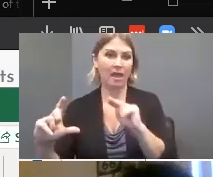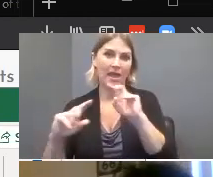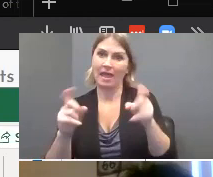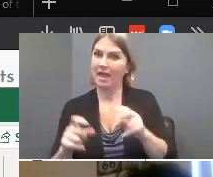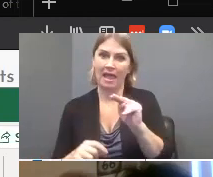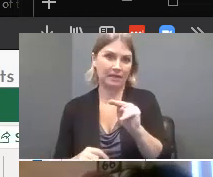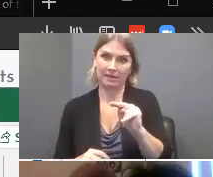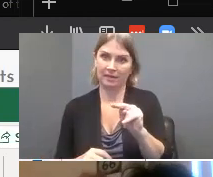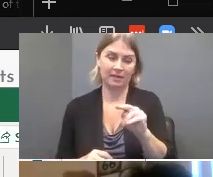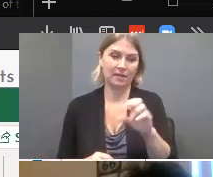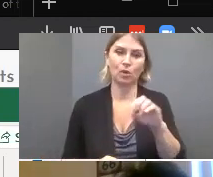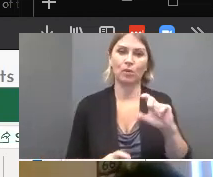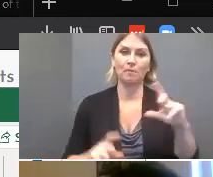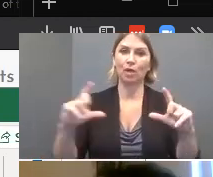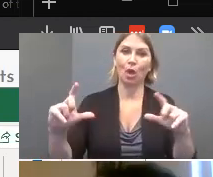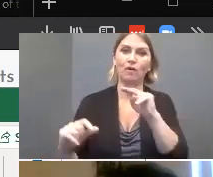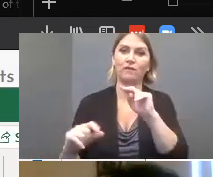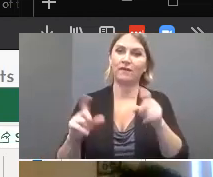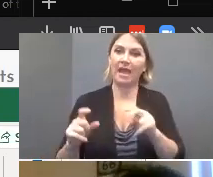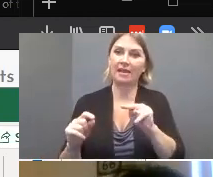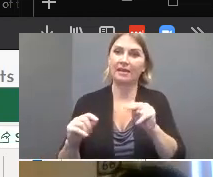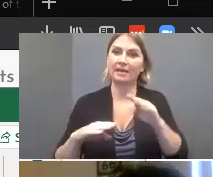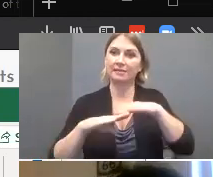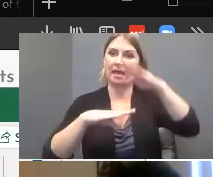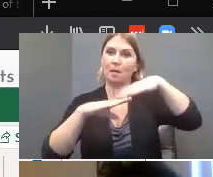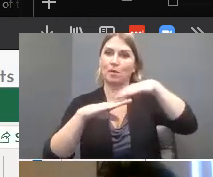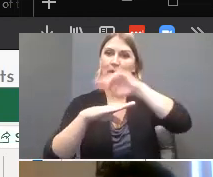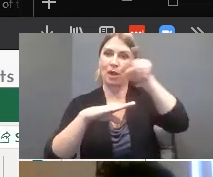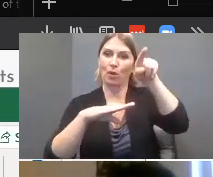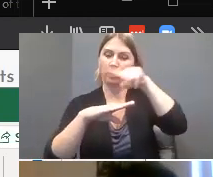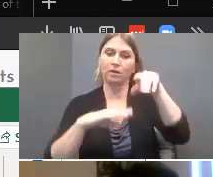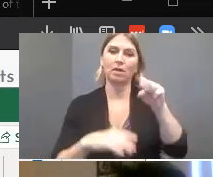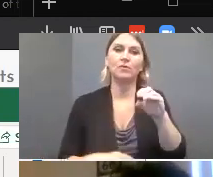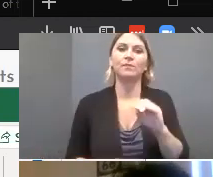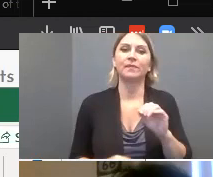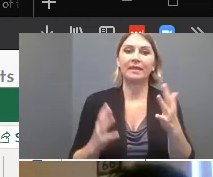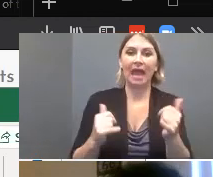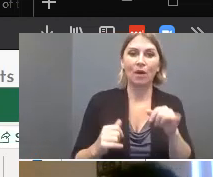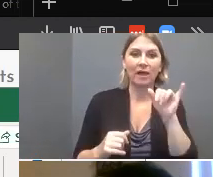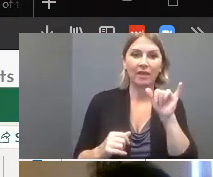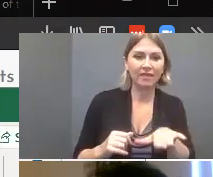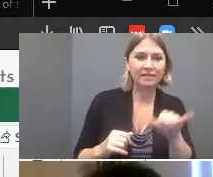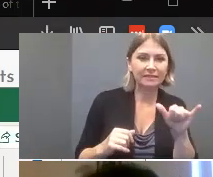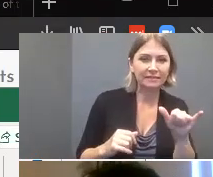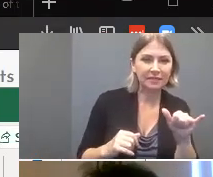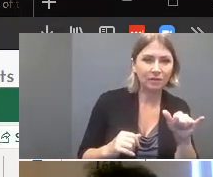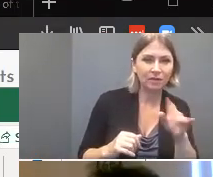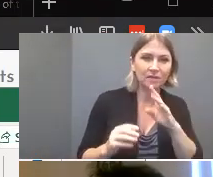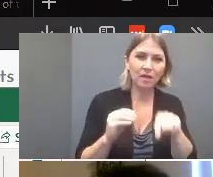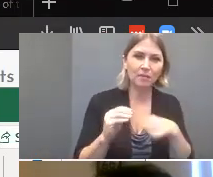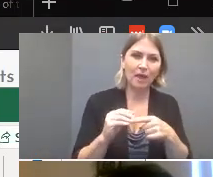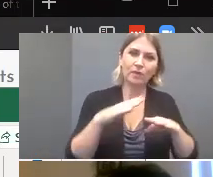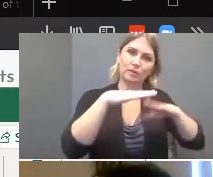order, and big O of n is not the upper bound of this equation. Now, these were the upper bound conditions. Now let's talk about the lower